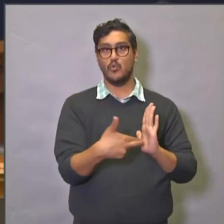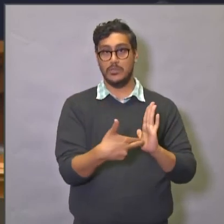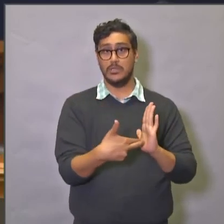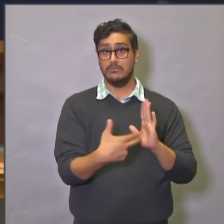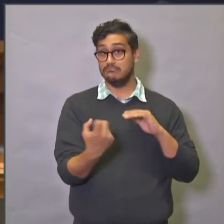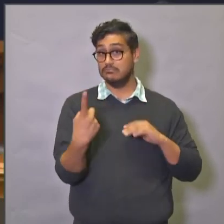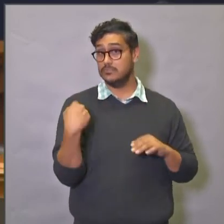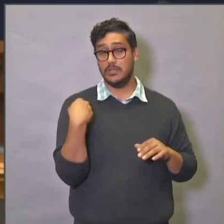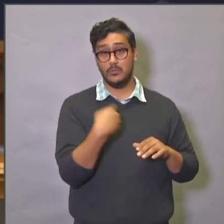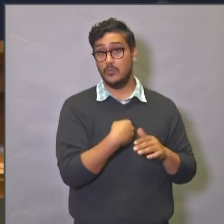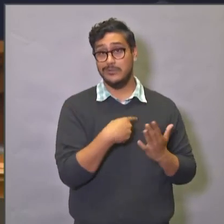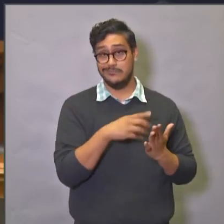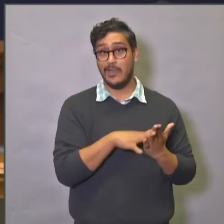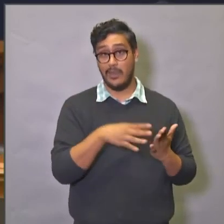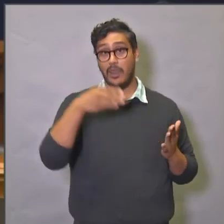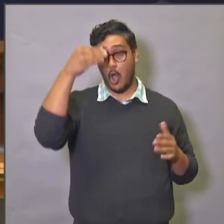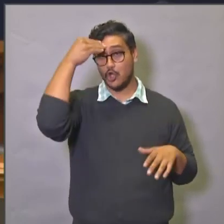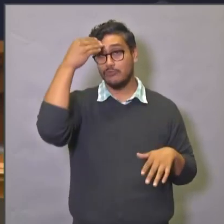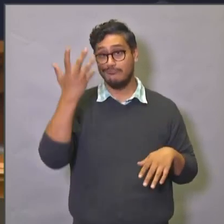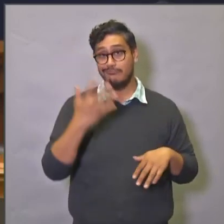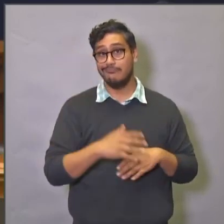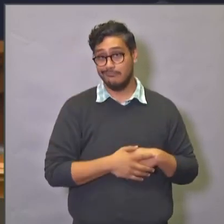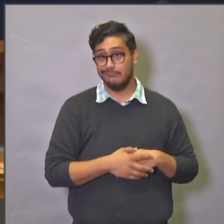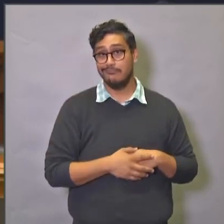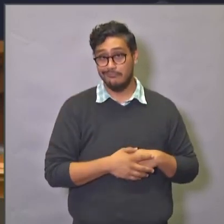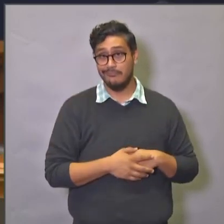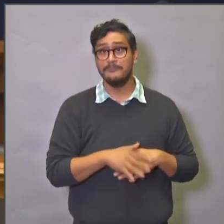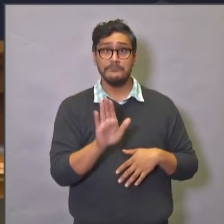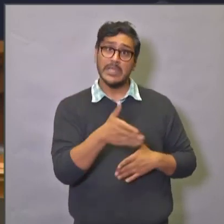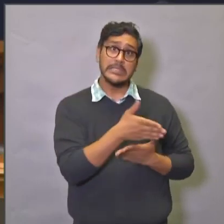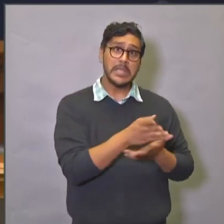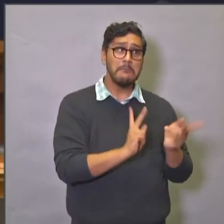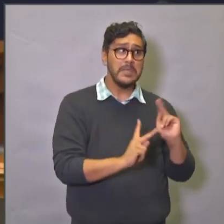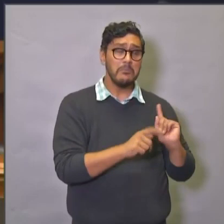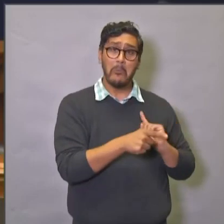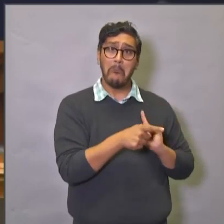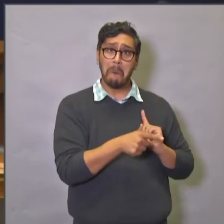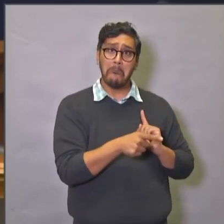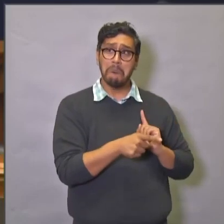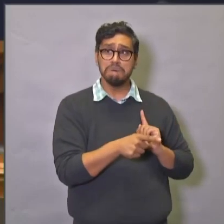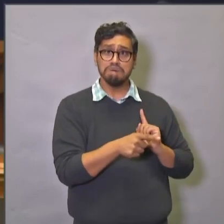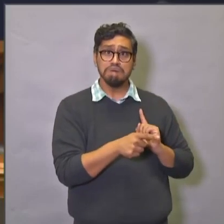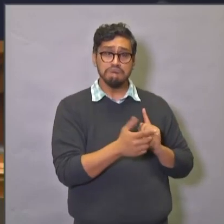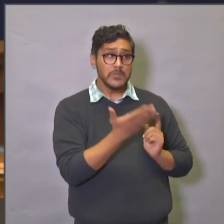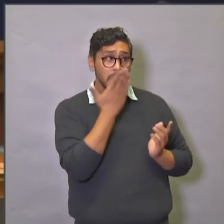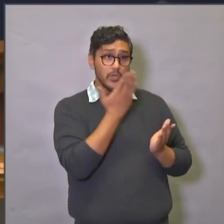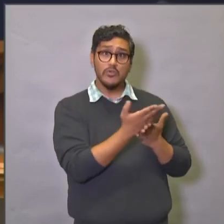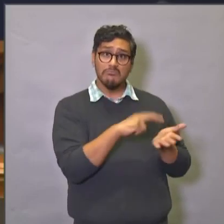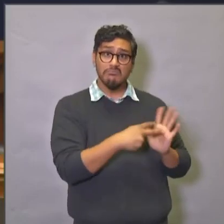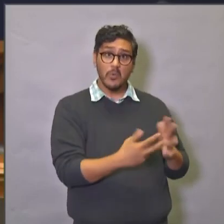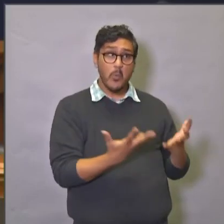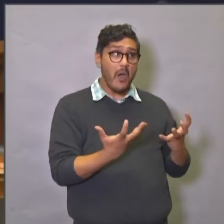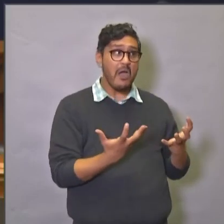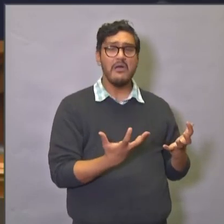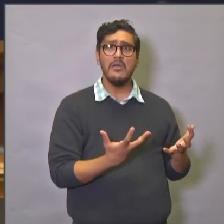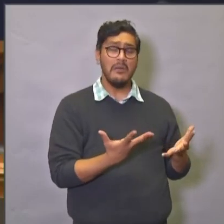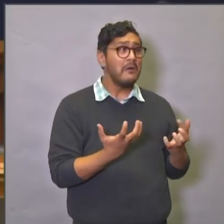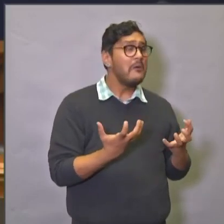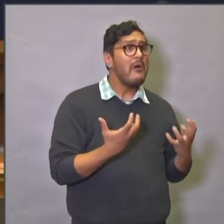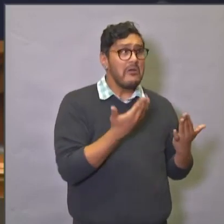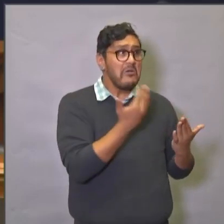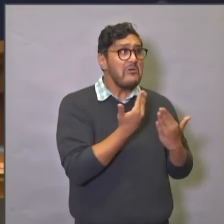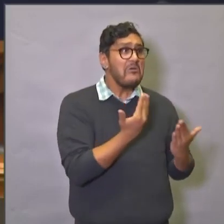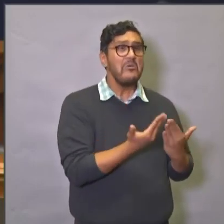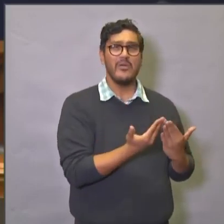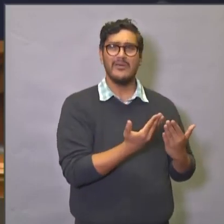learned that even for folks who are well-intentioned, sometimes they need some help making sure that they're able to comply. There's no